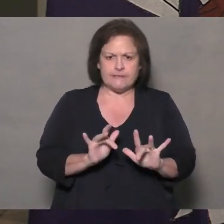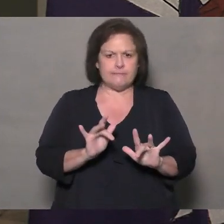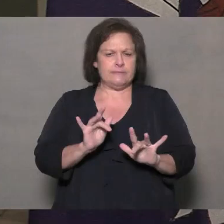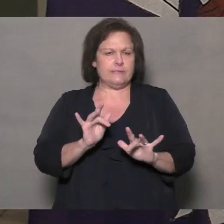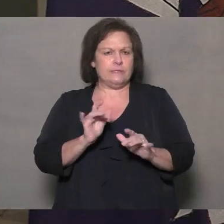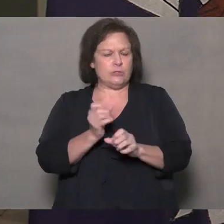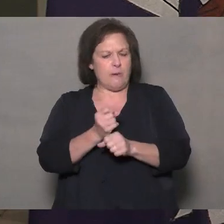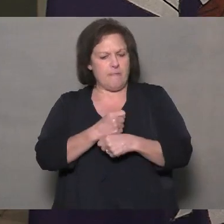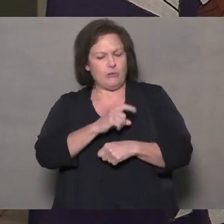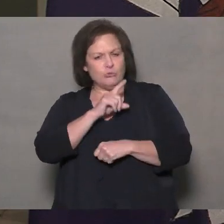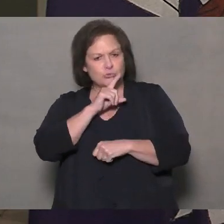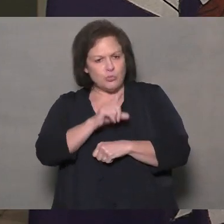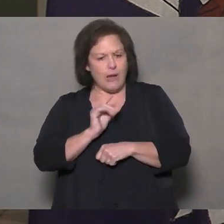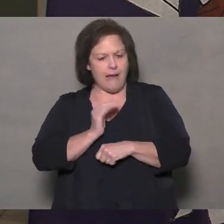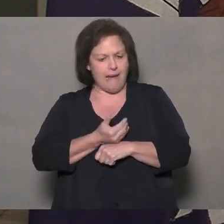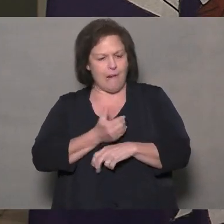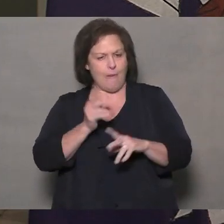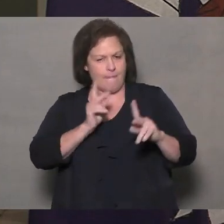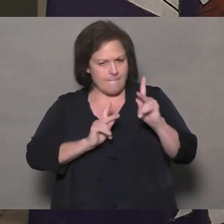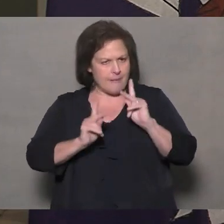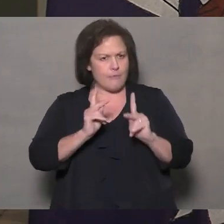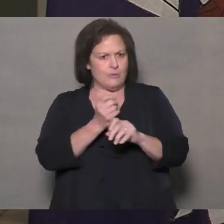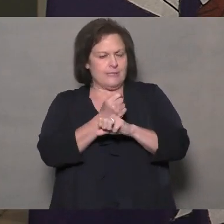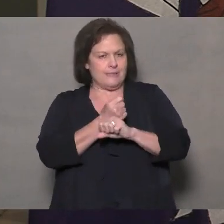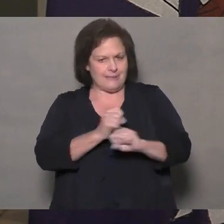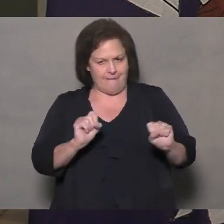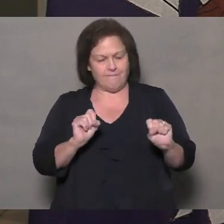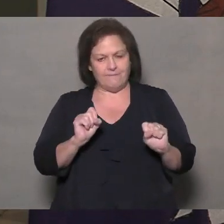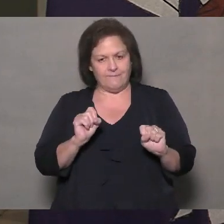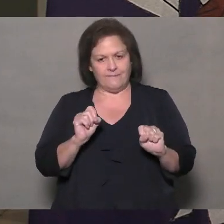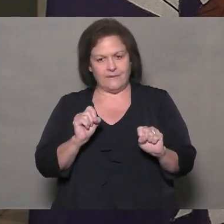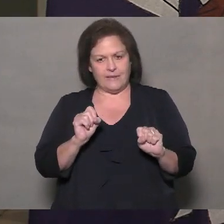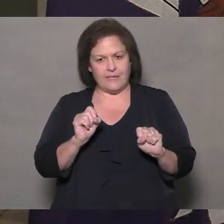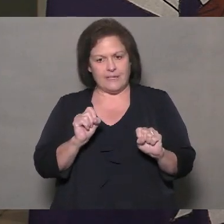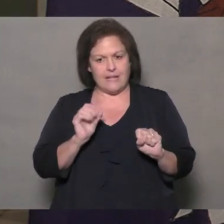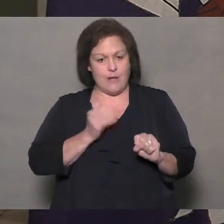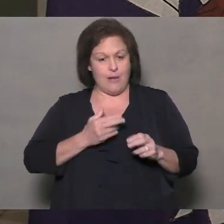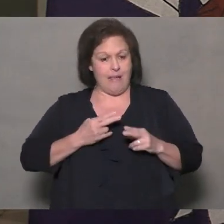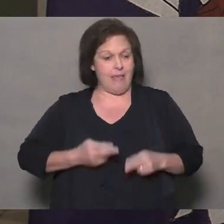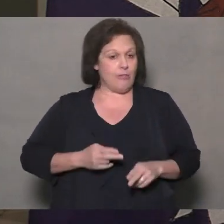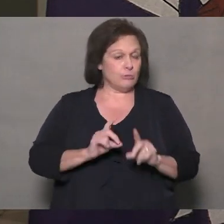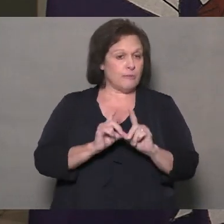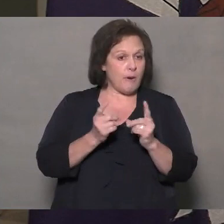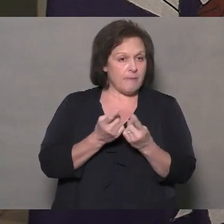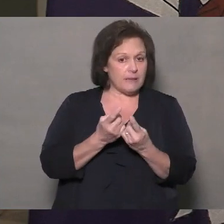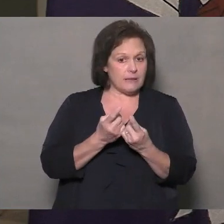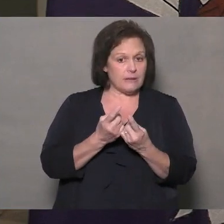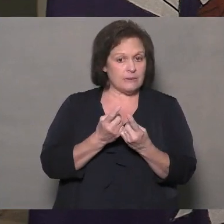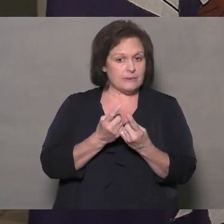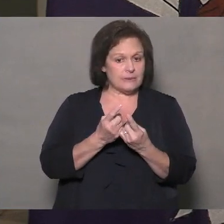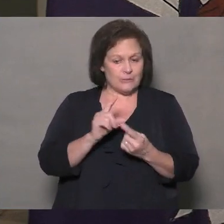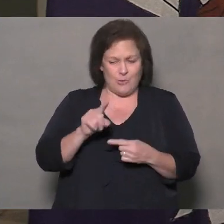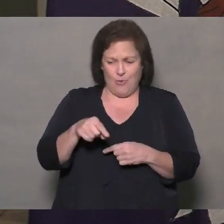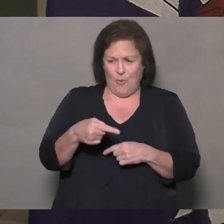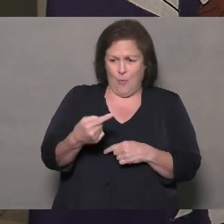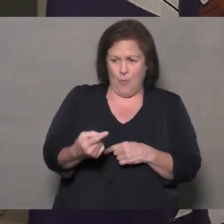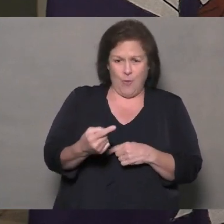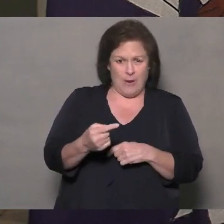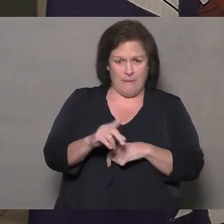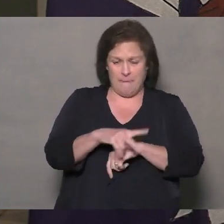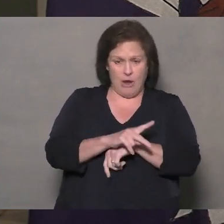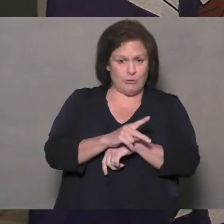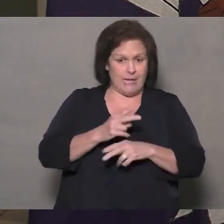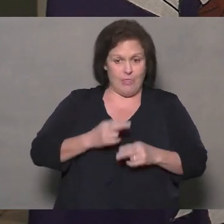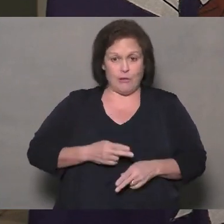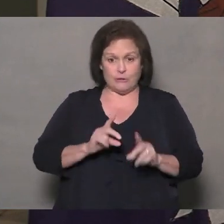to make sure that our people are safe. Our health department, the only parish-level health